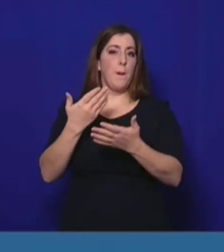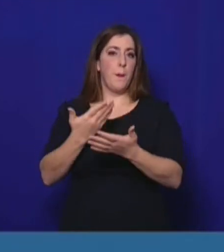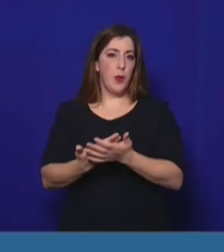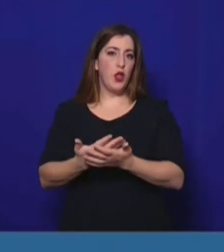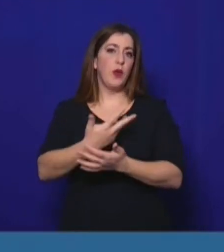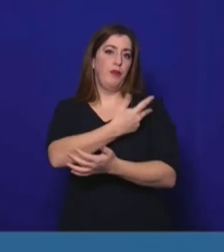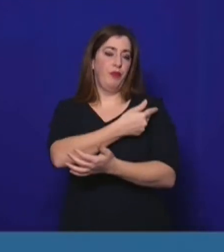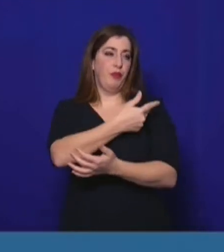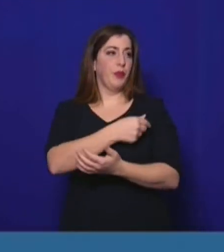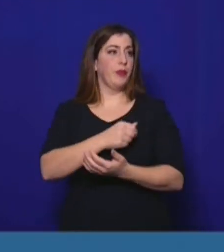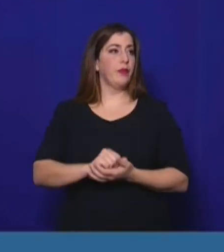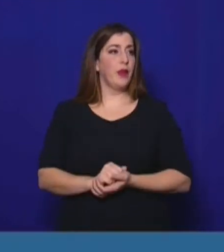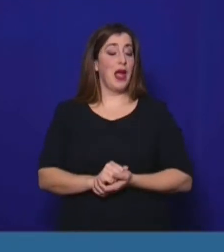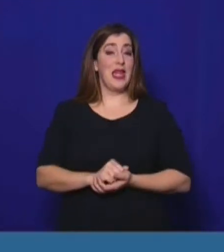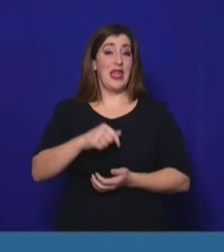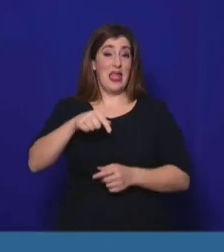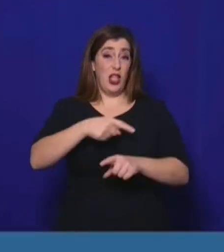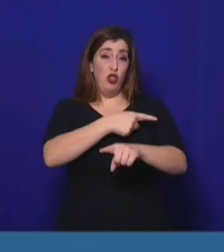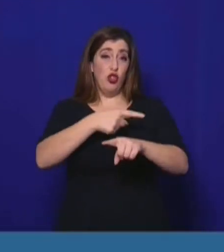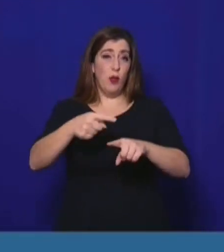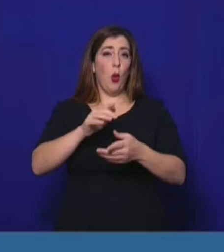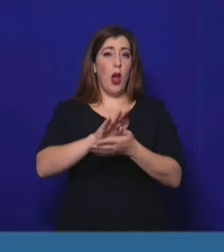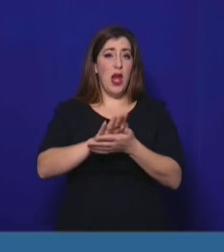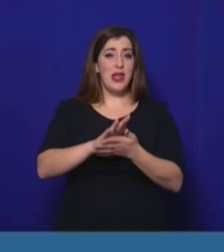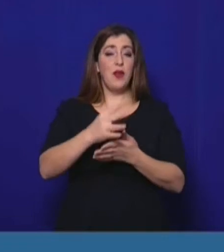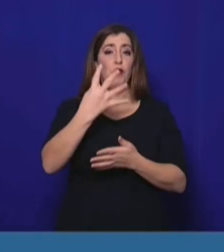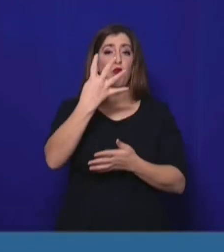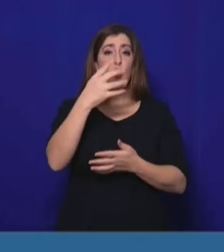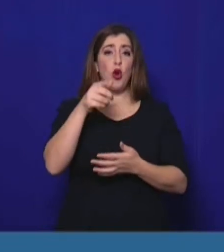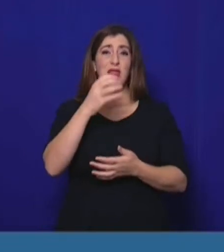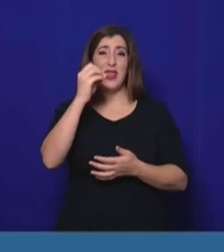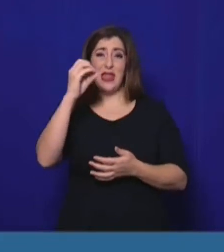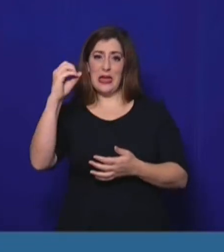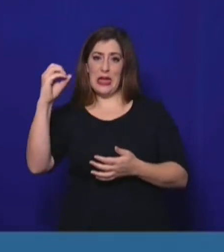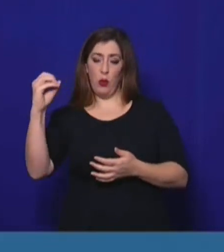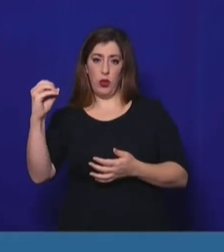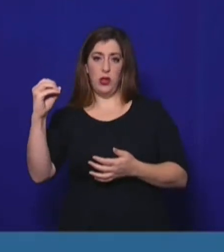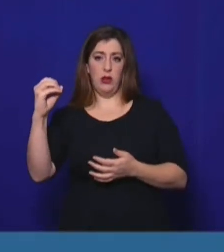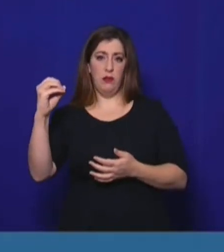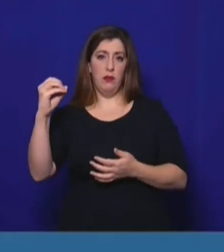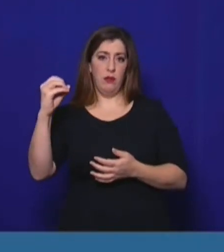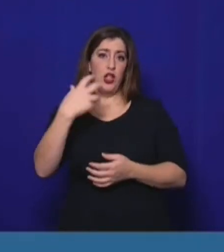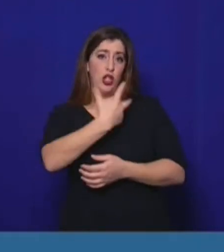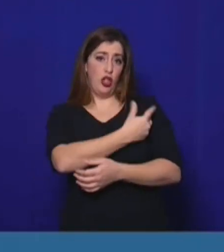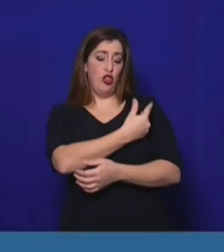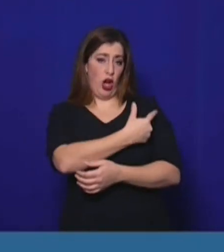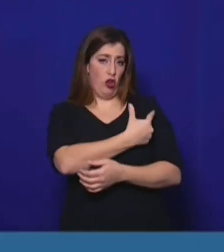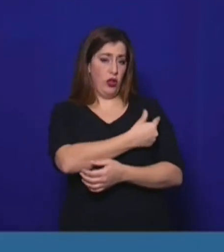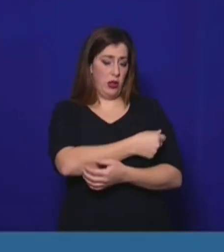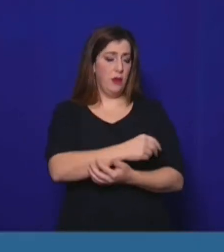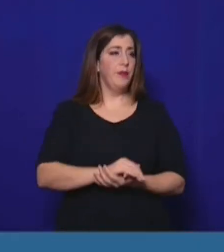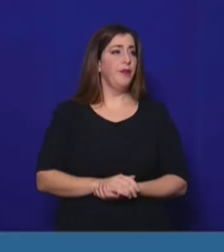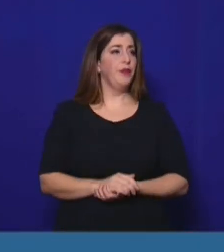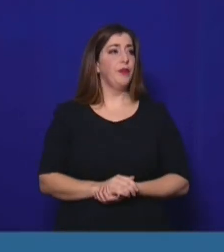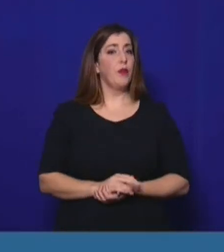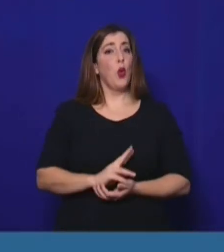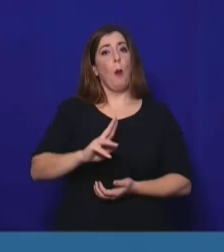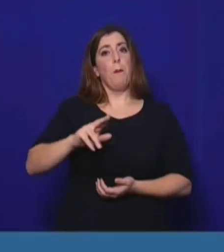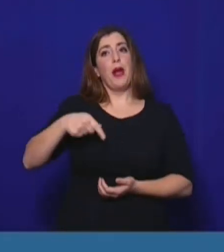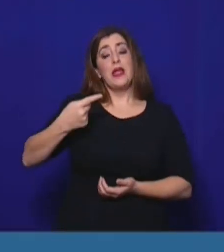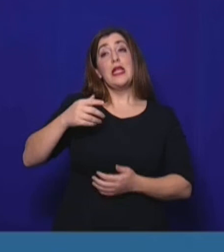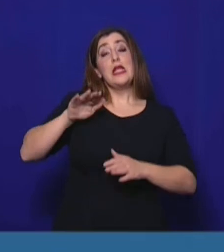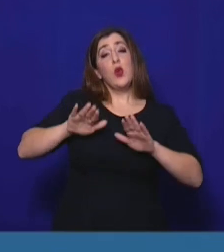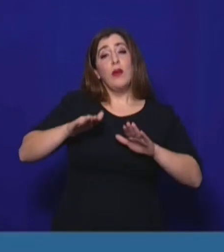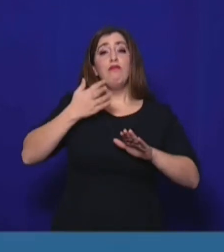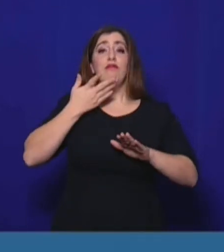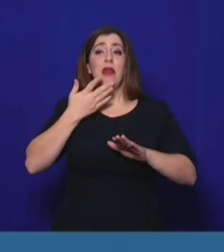tajna 4,000 doża ta' tilqima. Mbagħad nibqgħu għaddejjin ukoll skont l-ammonti ta' tilqim li